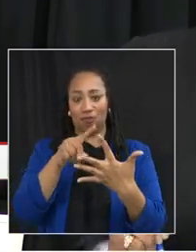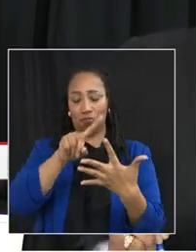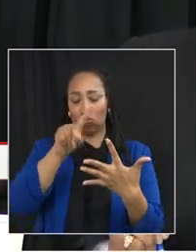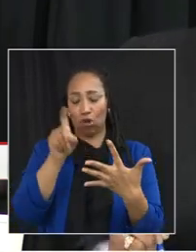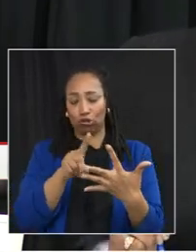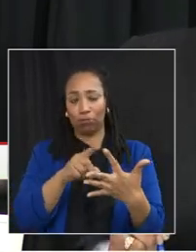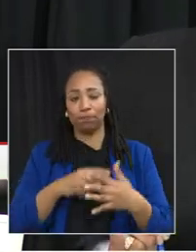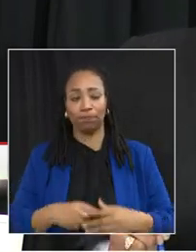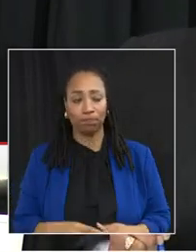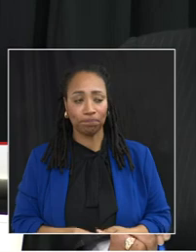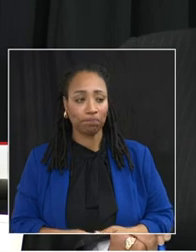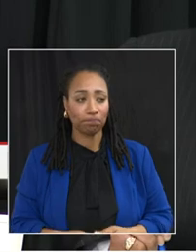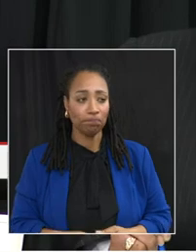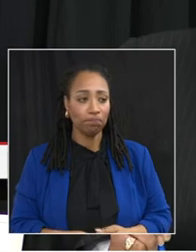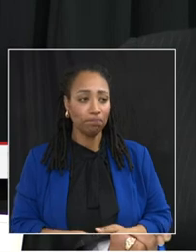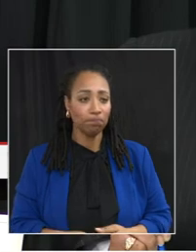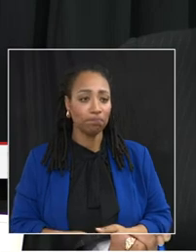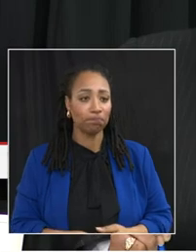Good afternoon.